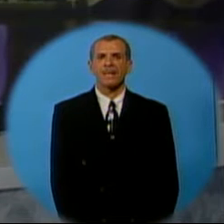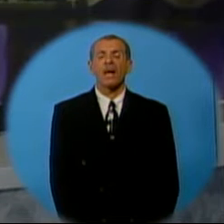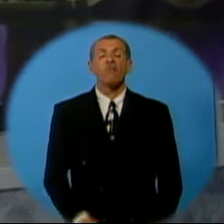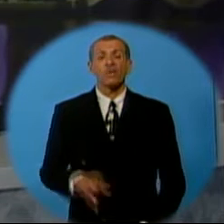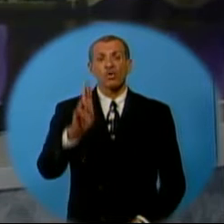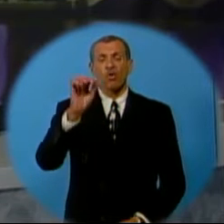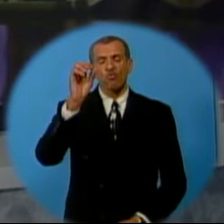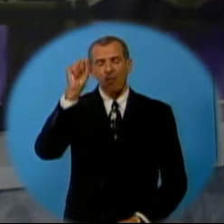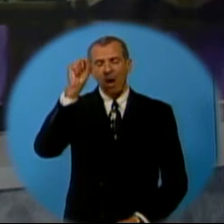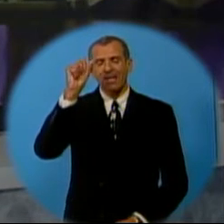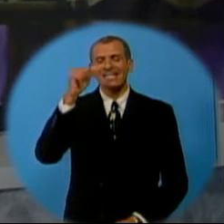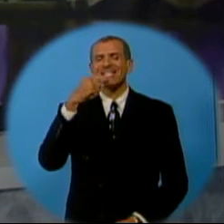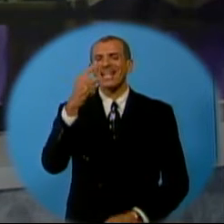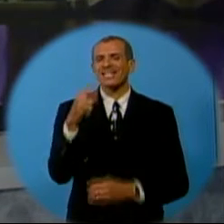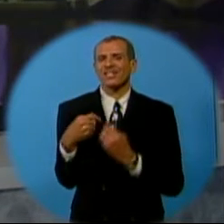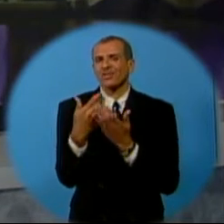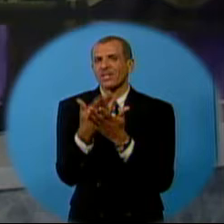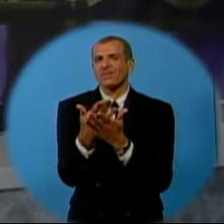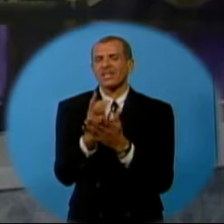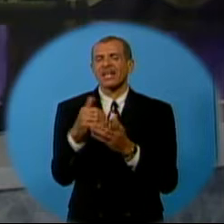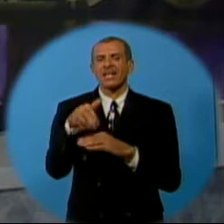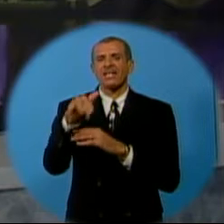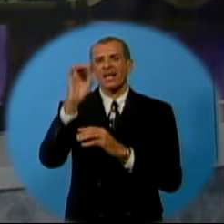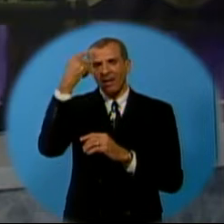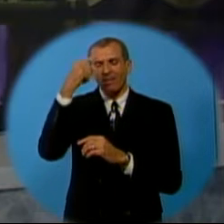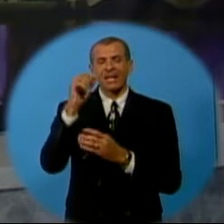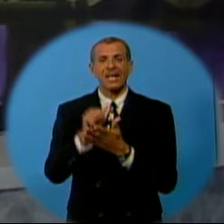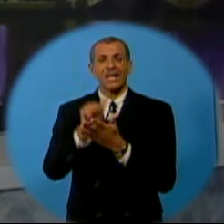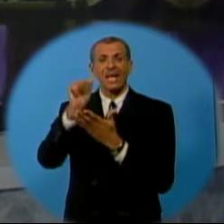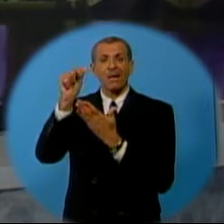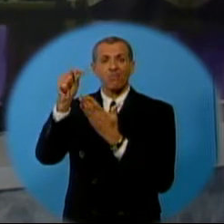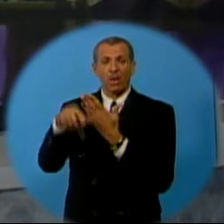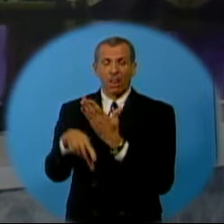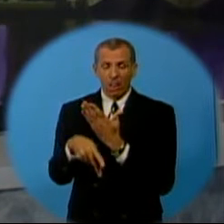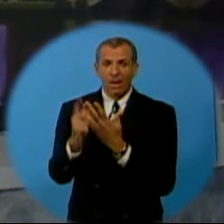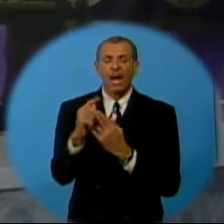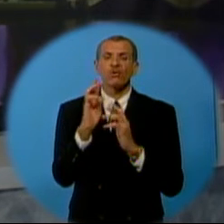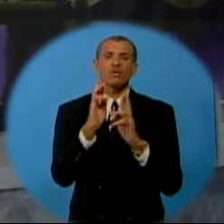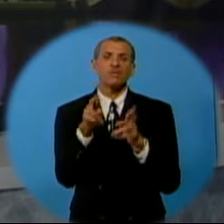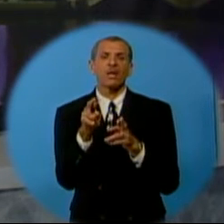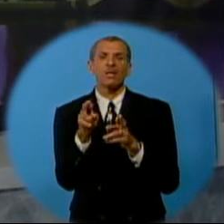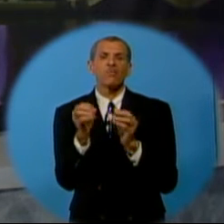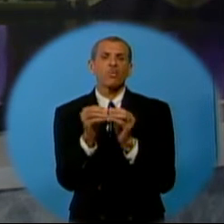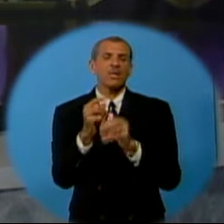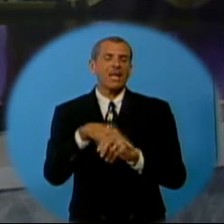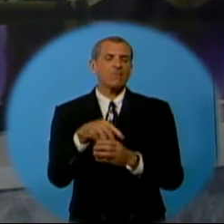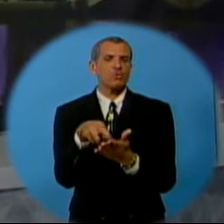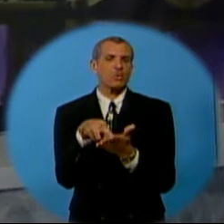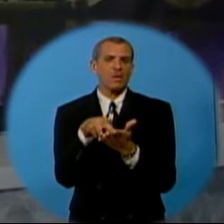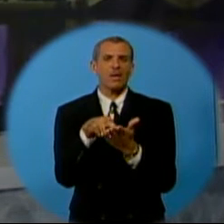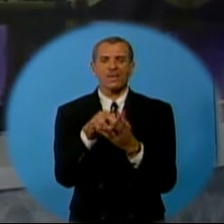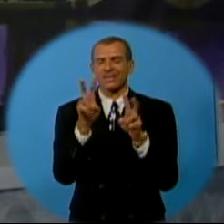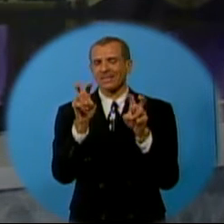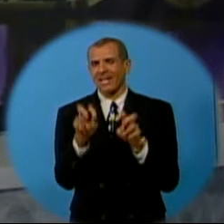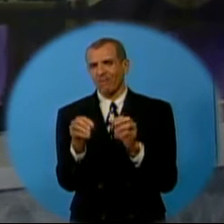Mr. Ross says the proposal was sent to government in April, and they recently responded to indicate more time is needed for a